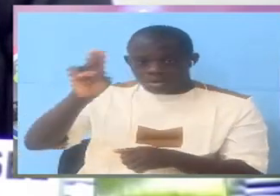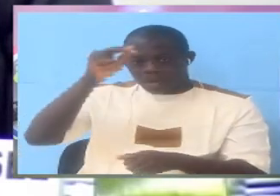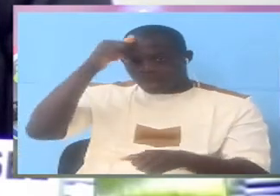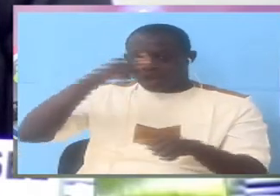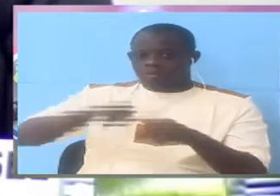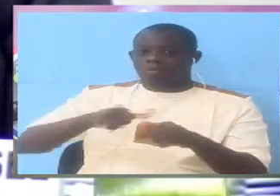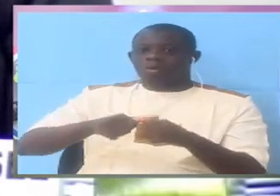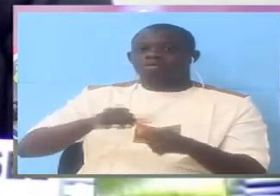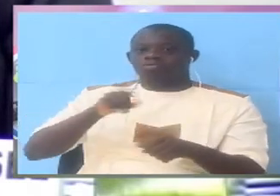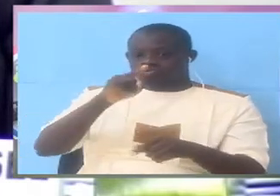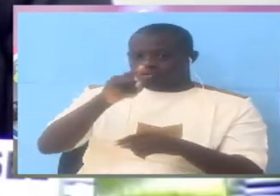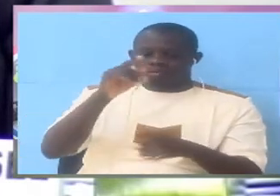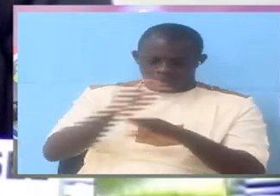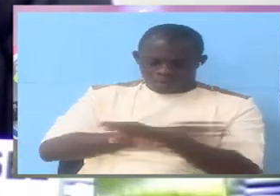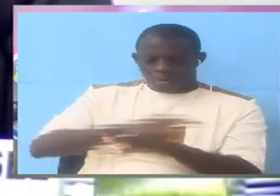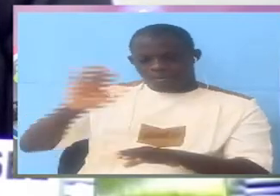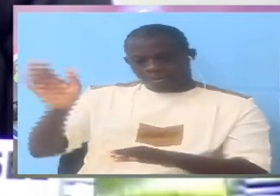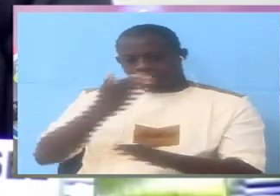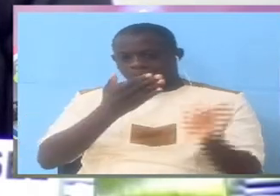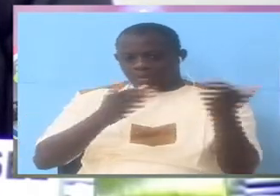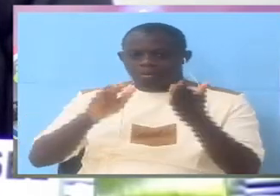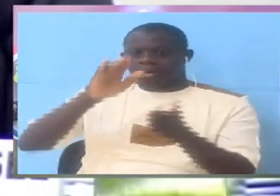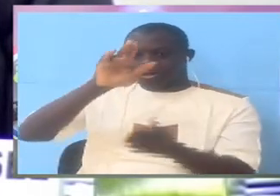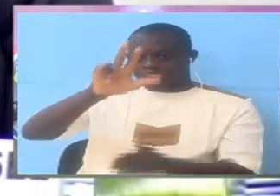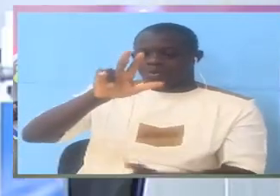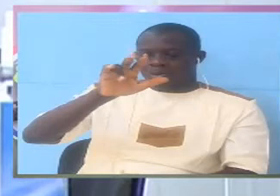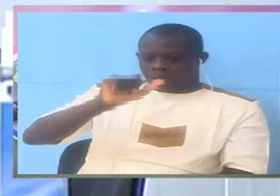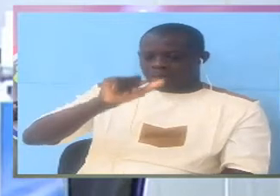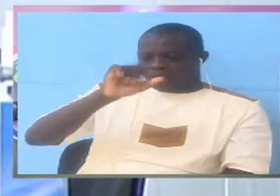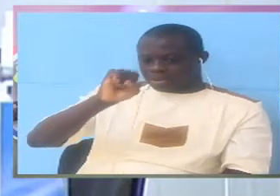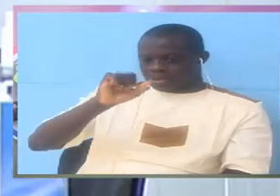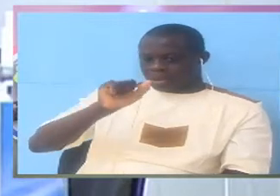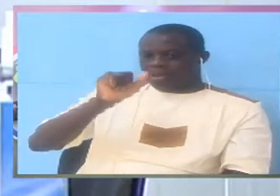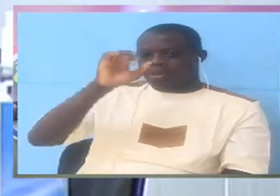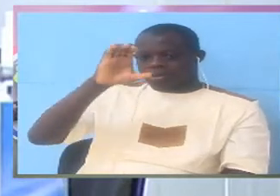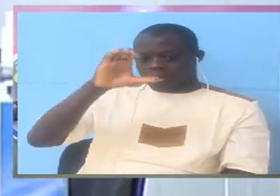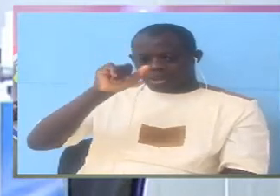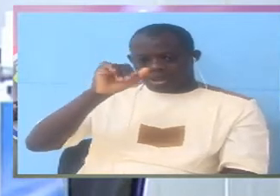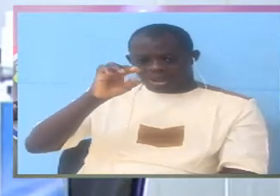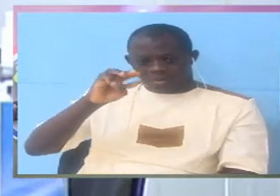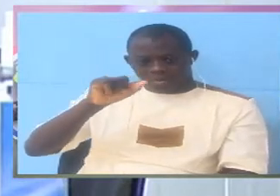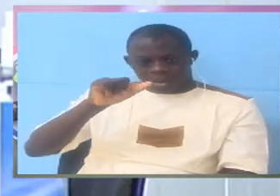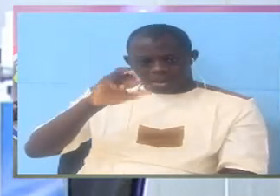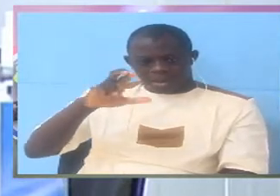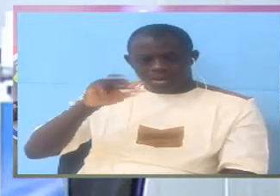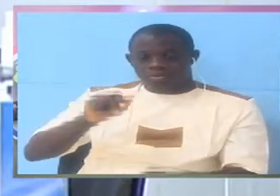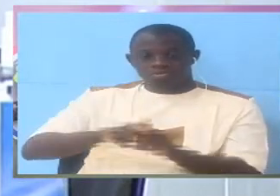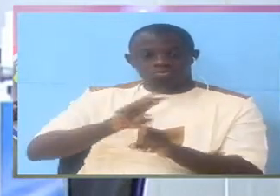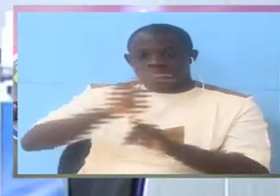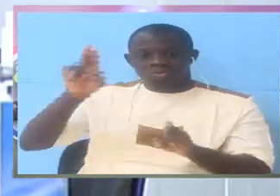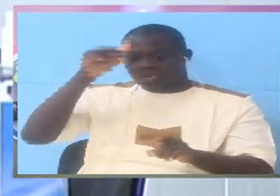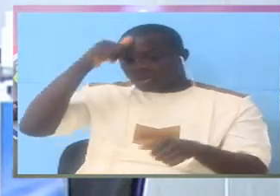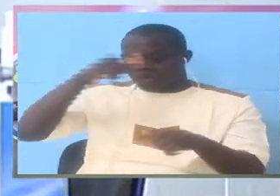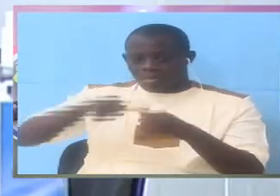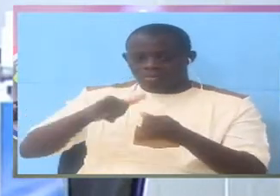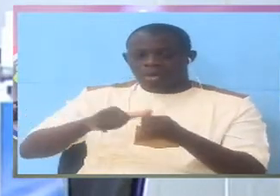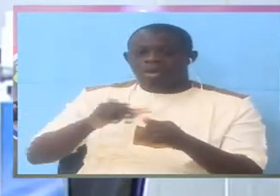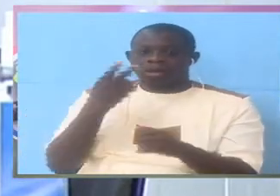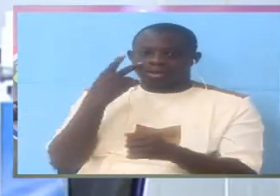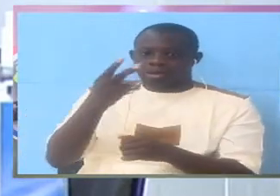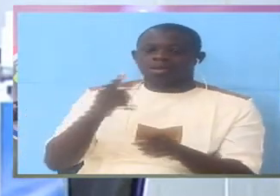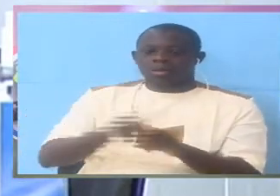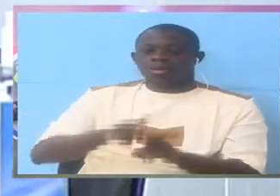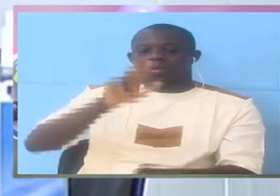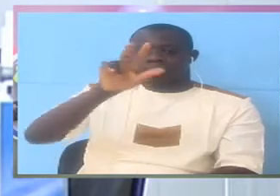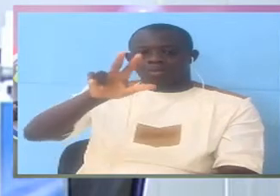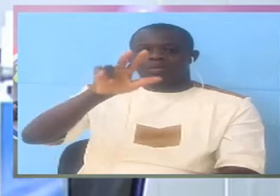that you have hit Wasa Kamara. I do. You cannot remember. See, but Wasa